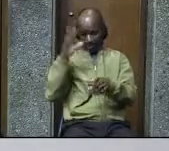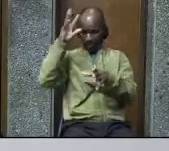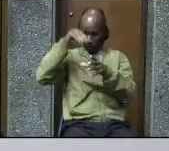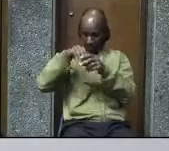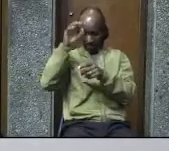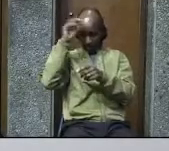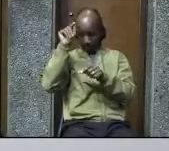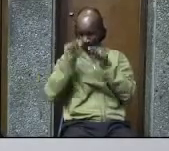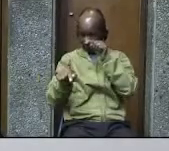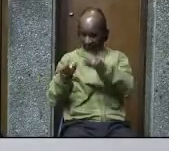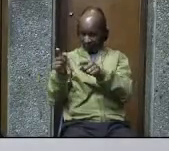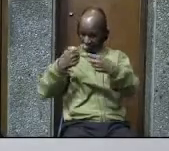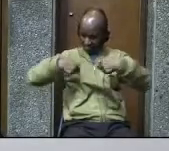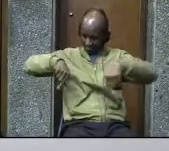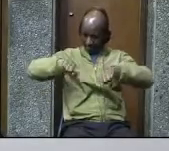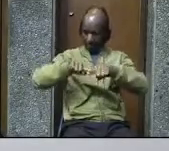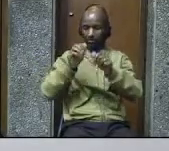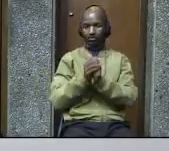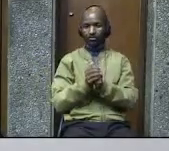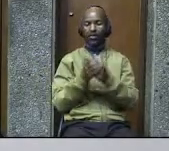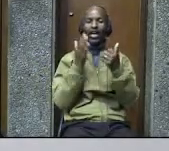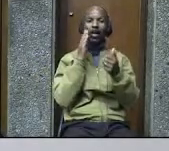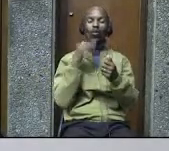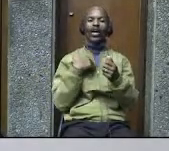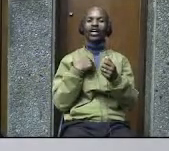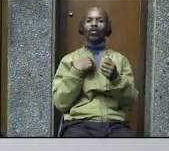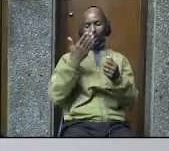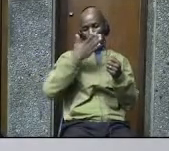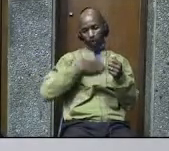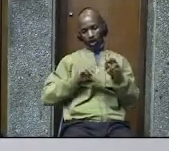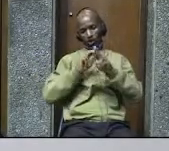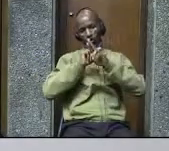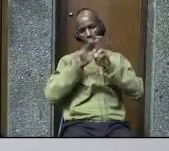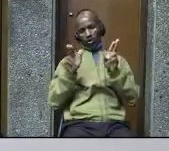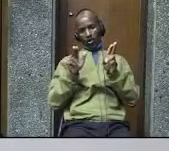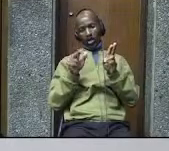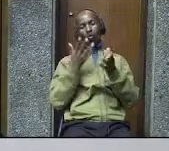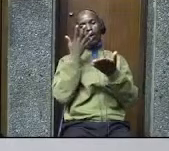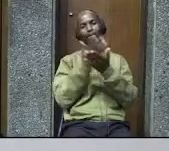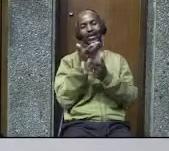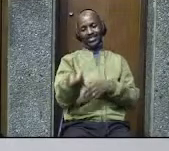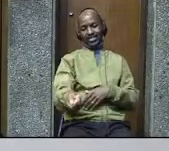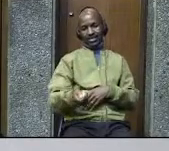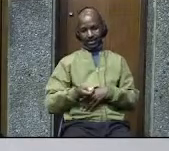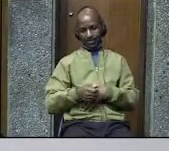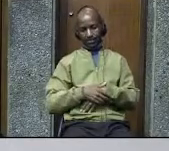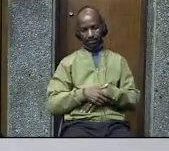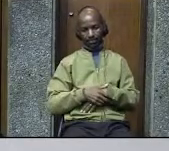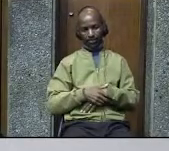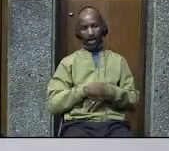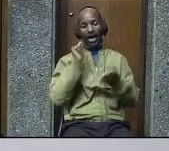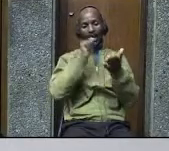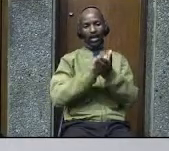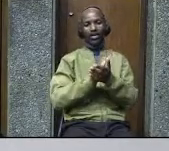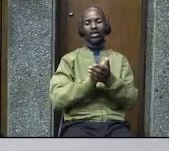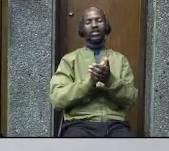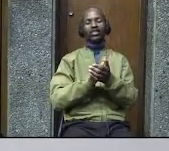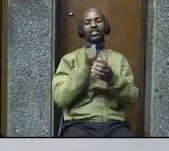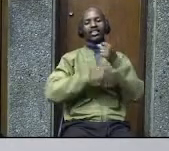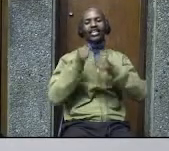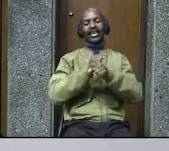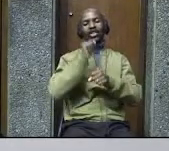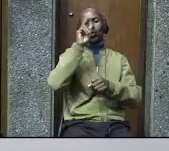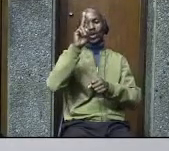so you are criticizing us. And whether we're rata or rarirata, we have to take it. It's